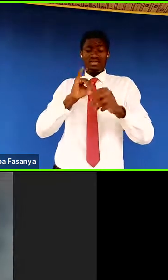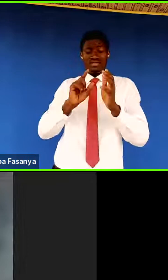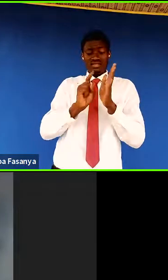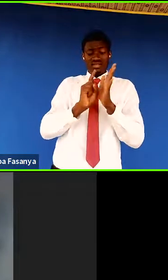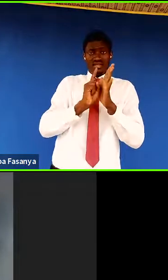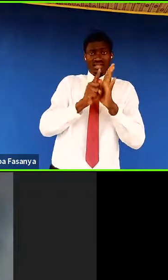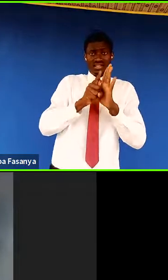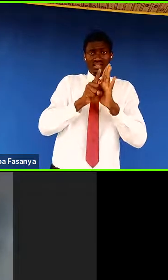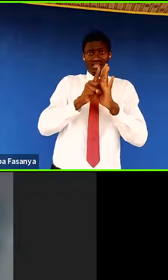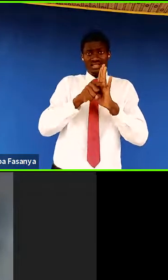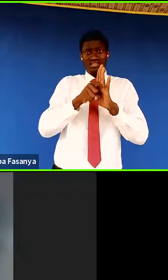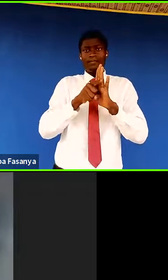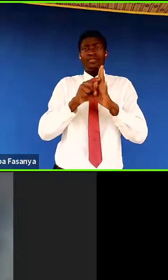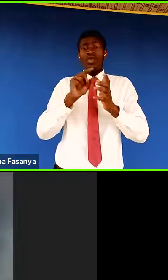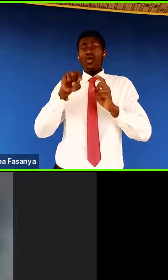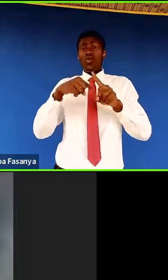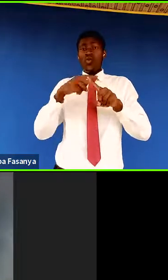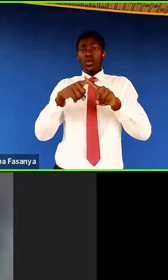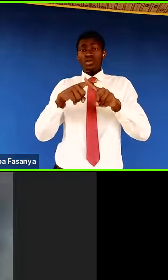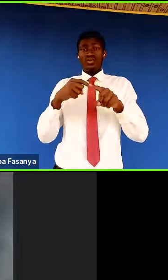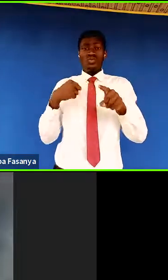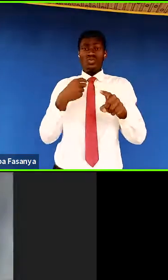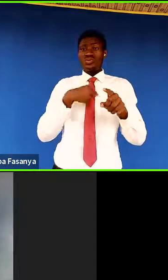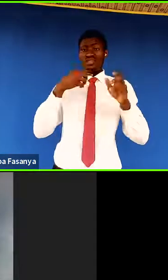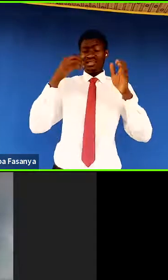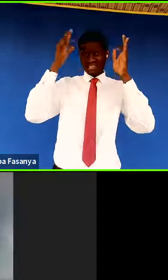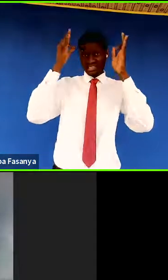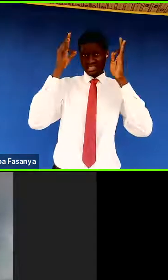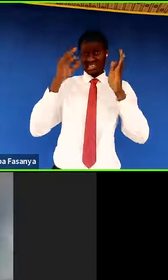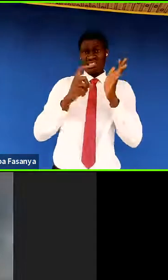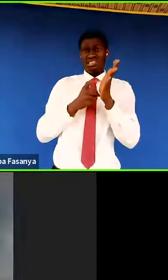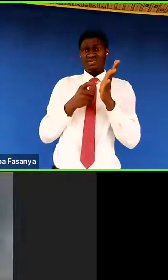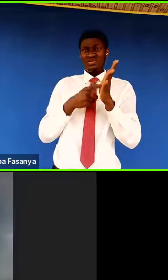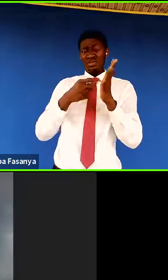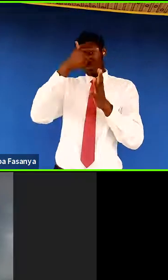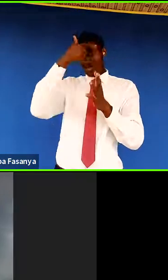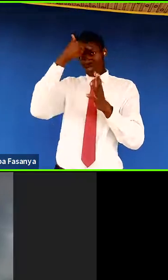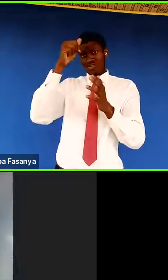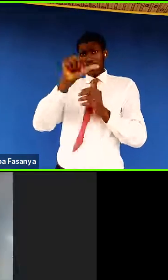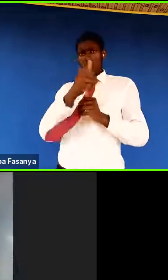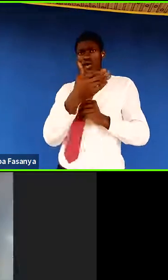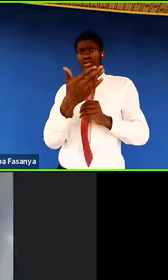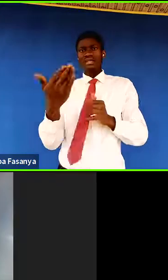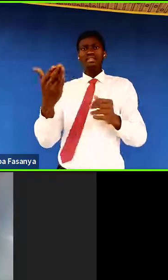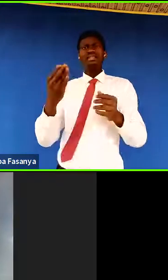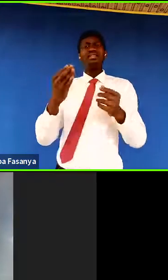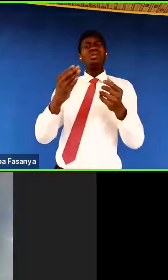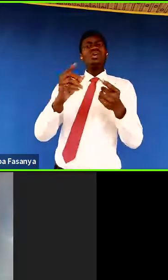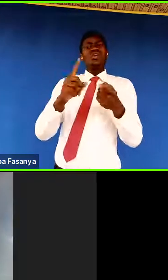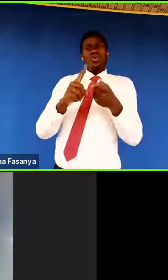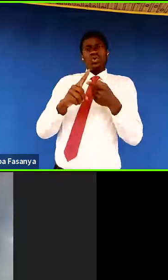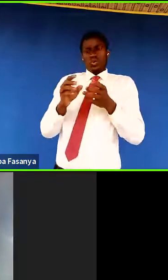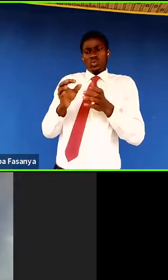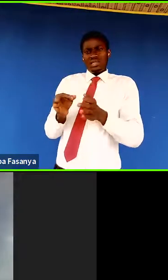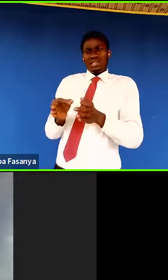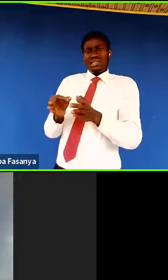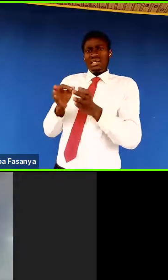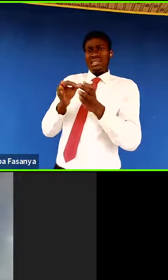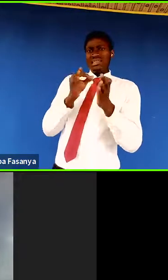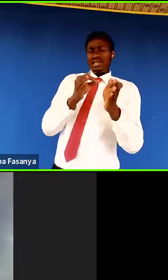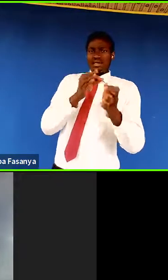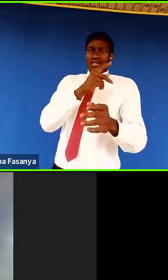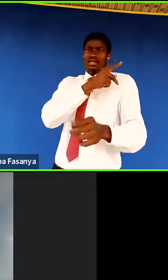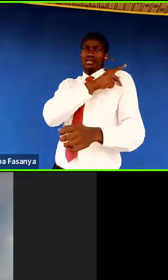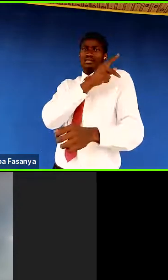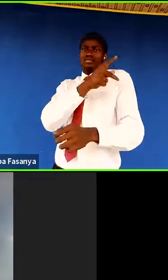we decide, because of other things, to kind of delay conception, it may